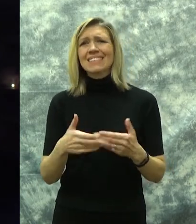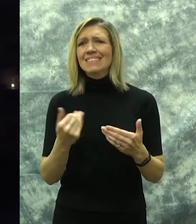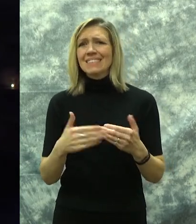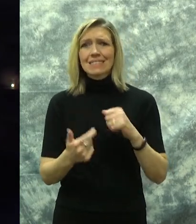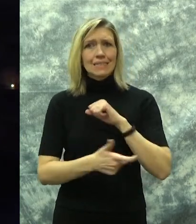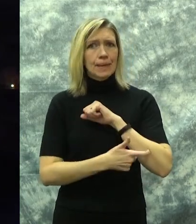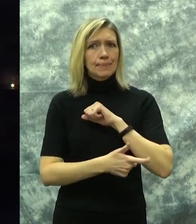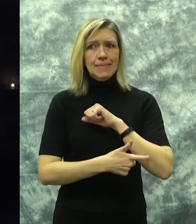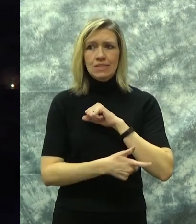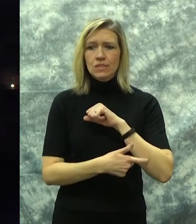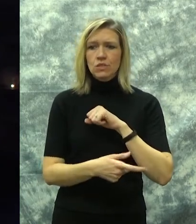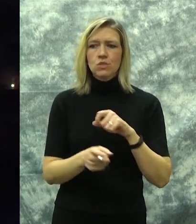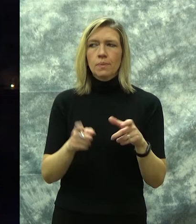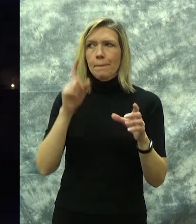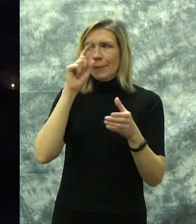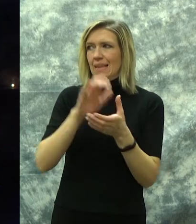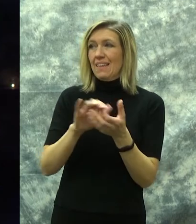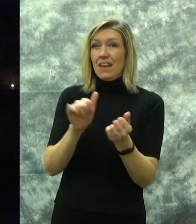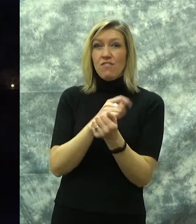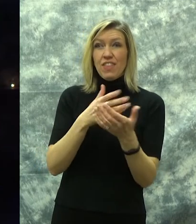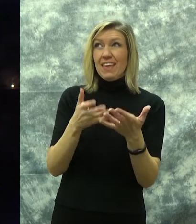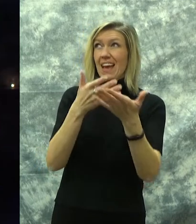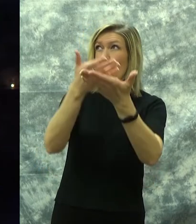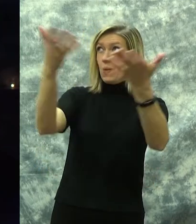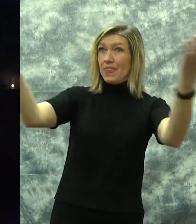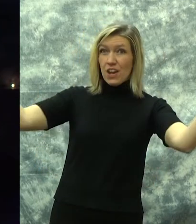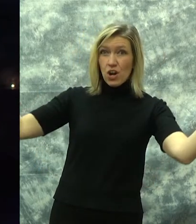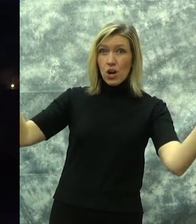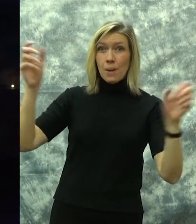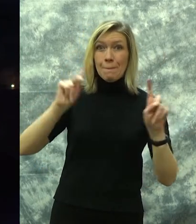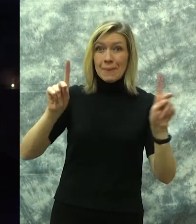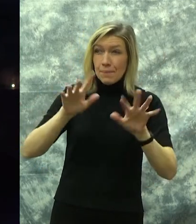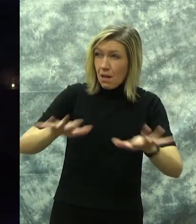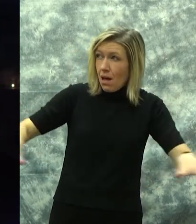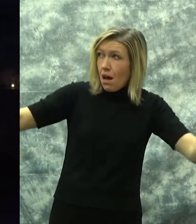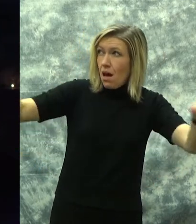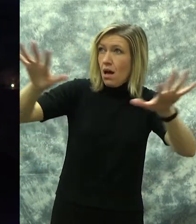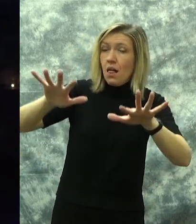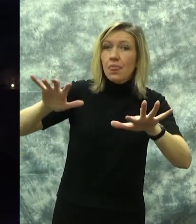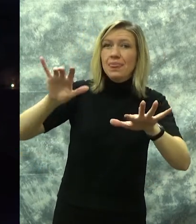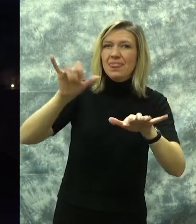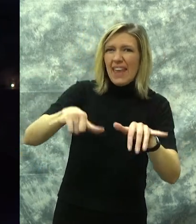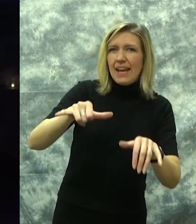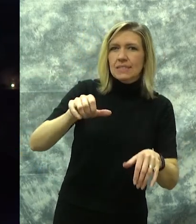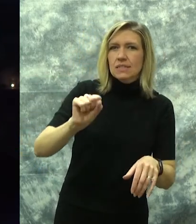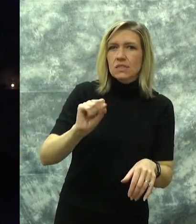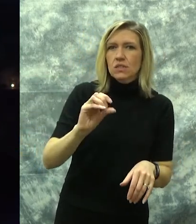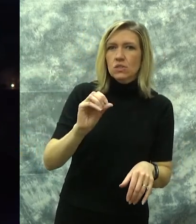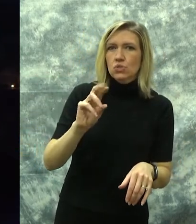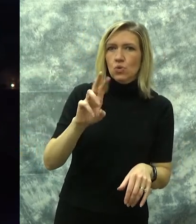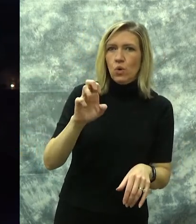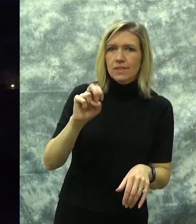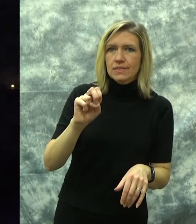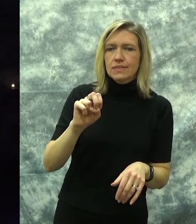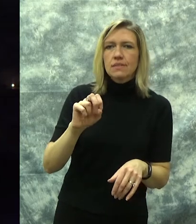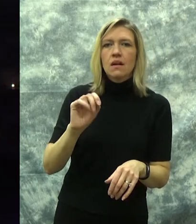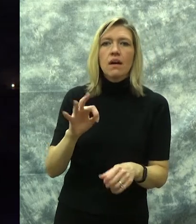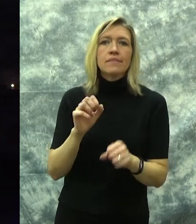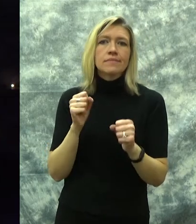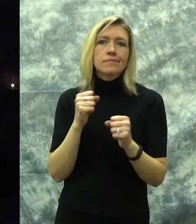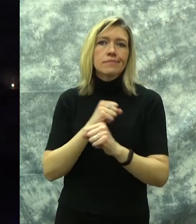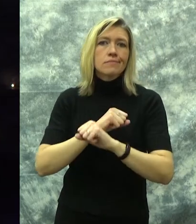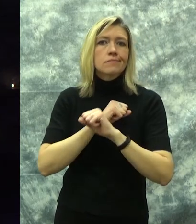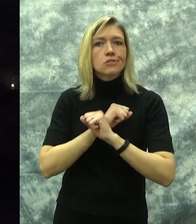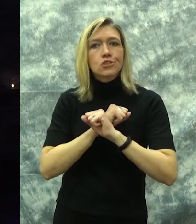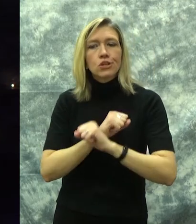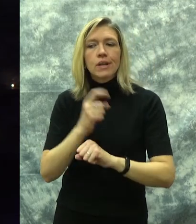that everything out there and everyone out there is our source of security for emotional, physical,